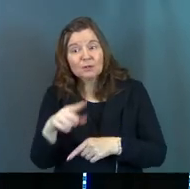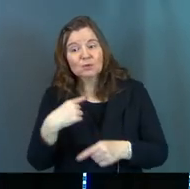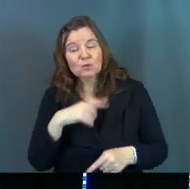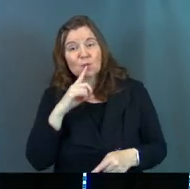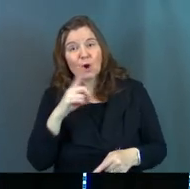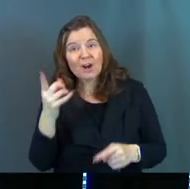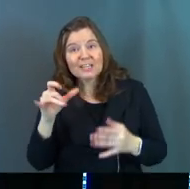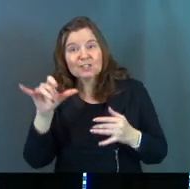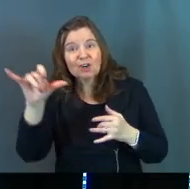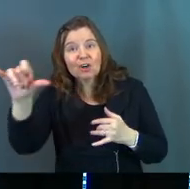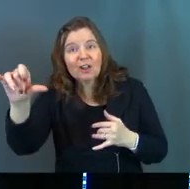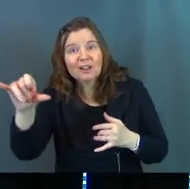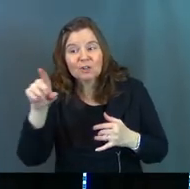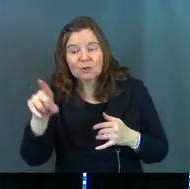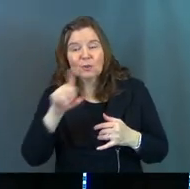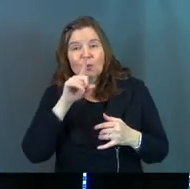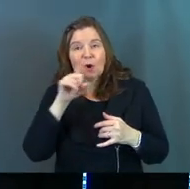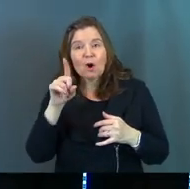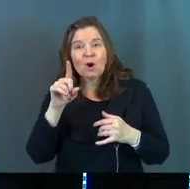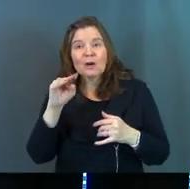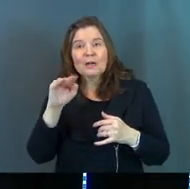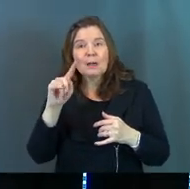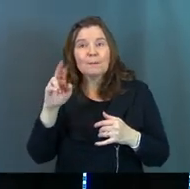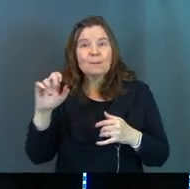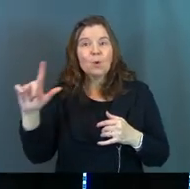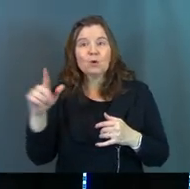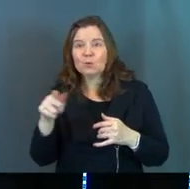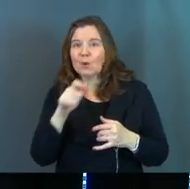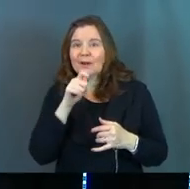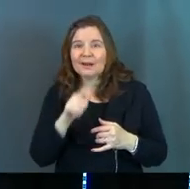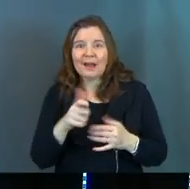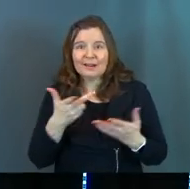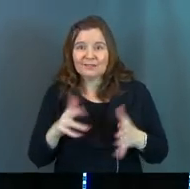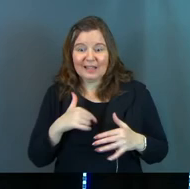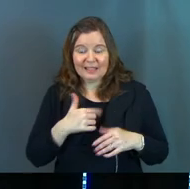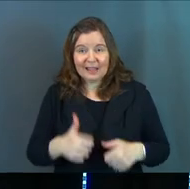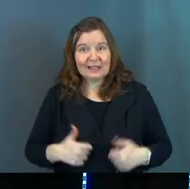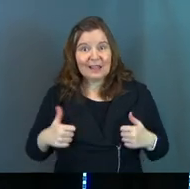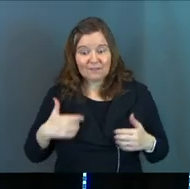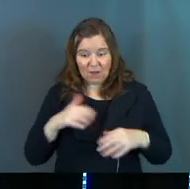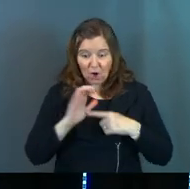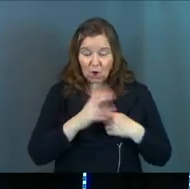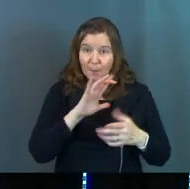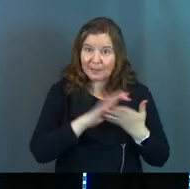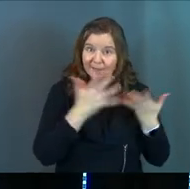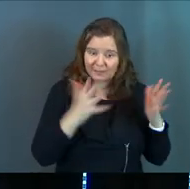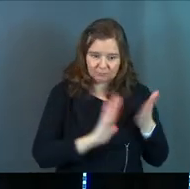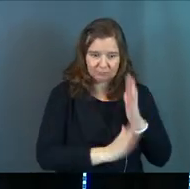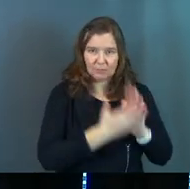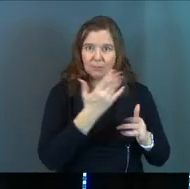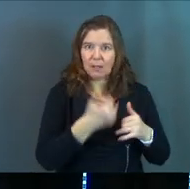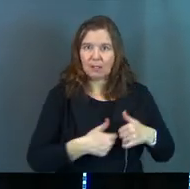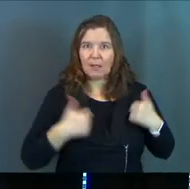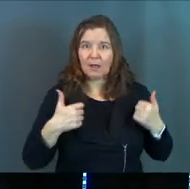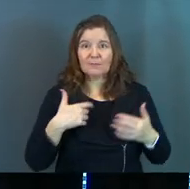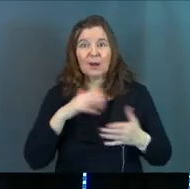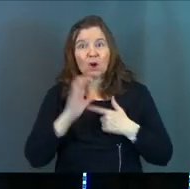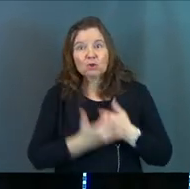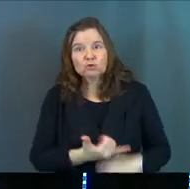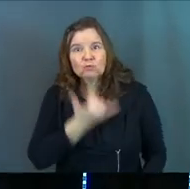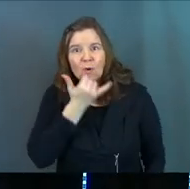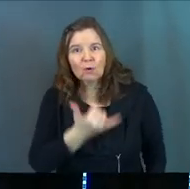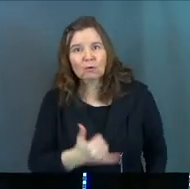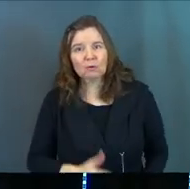you are eternal. You are immortal. You are not done in this life. And our culture believes that, and our culture is